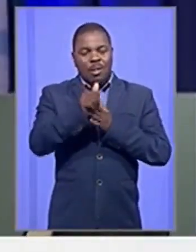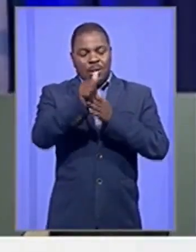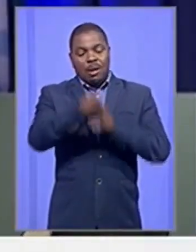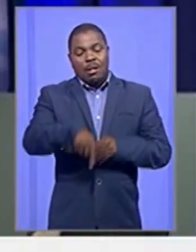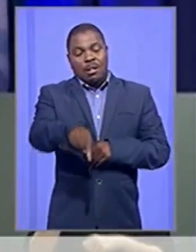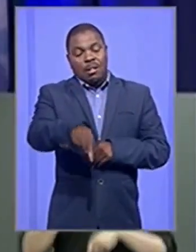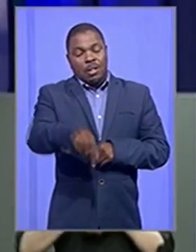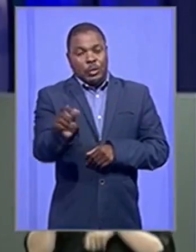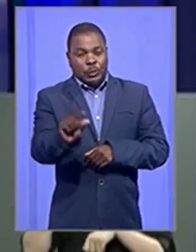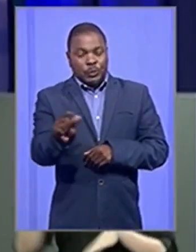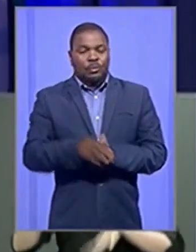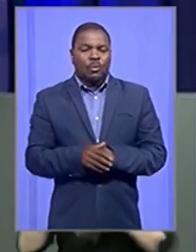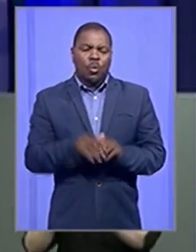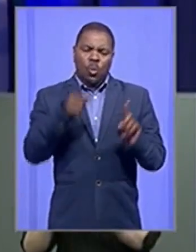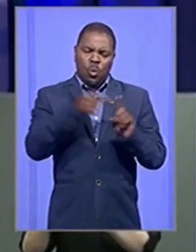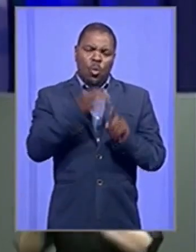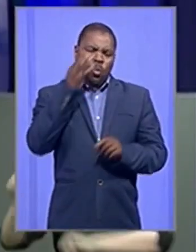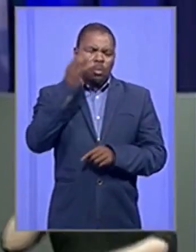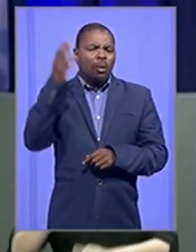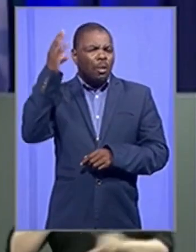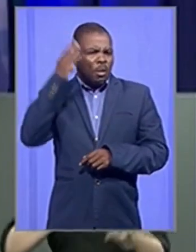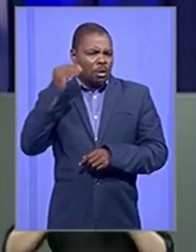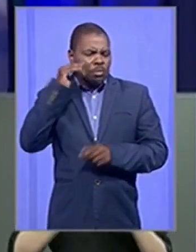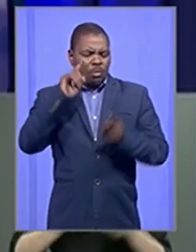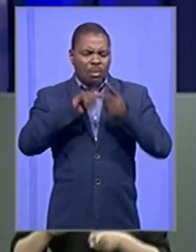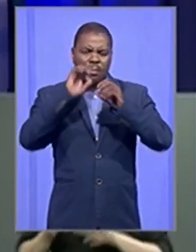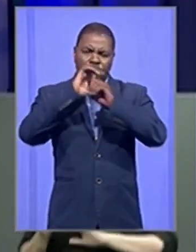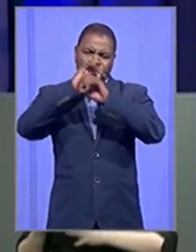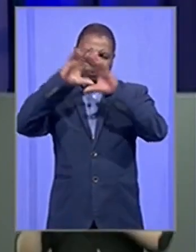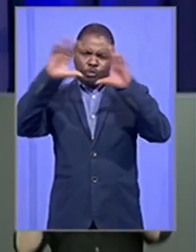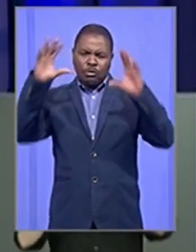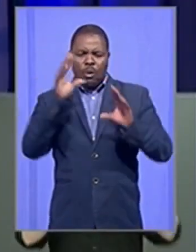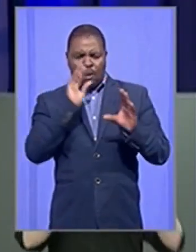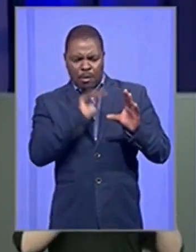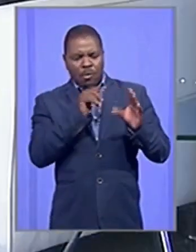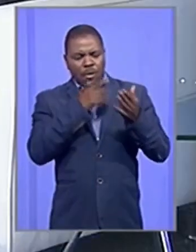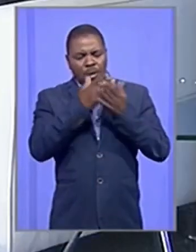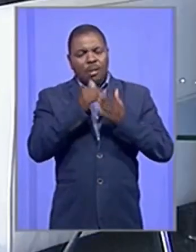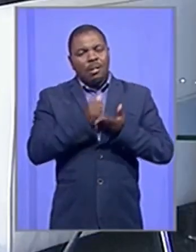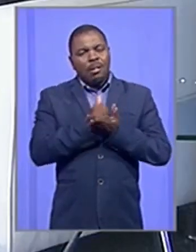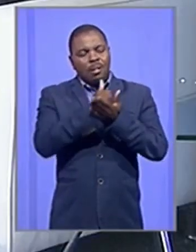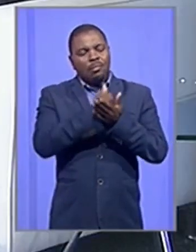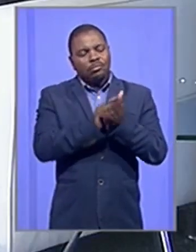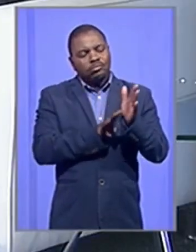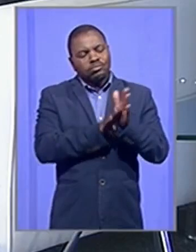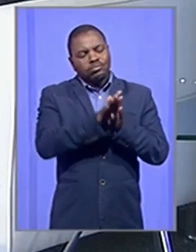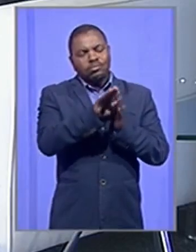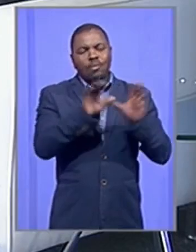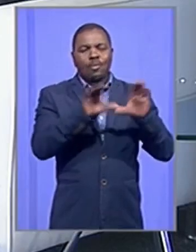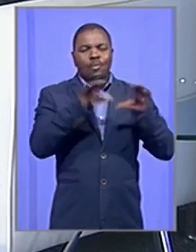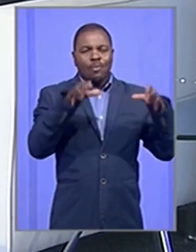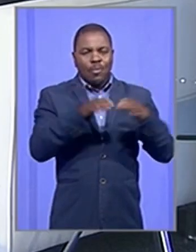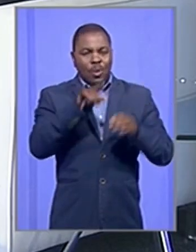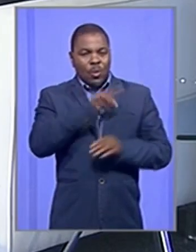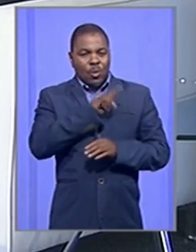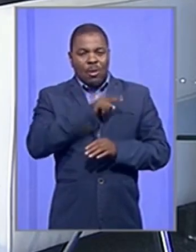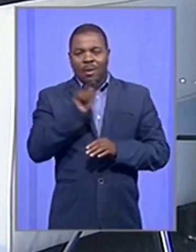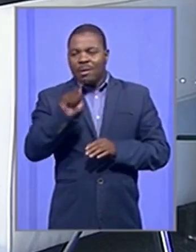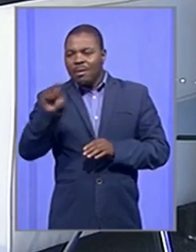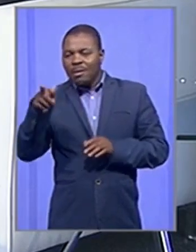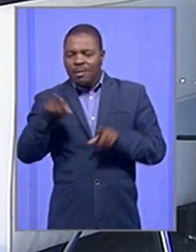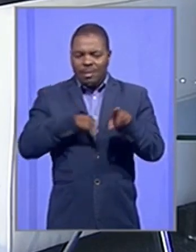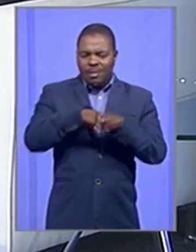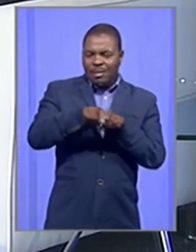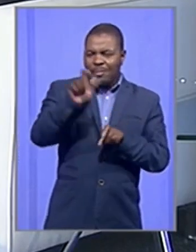tamela a re o na le maitemogelo le ponelepele ya go tsweletsa lekoko pele e leng ditlhokwa tse bagwetli ba gagwe ba sena